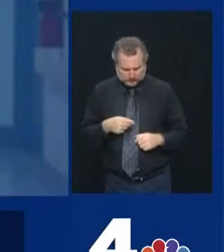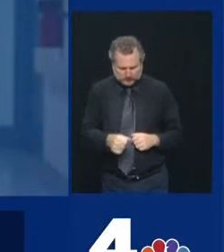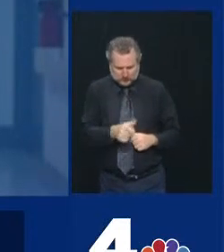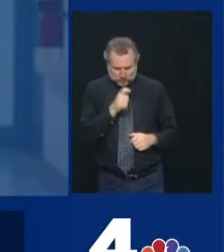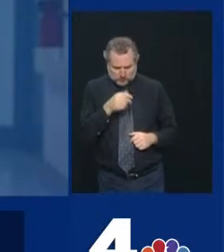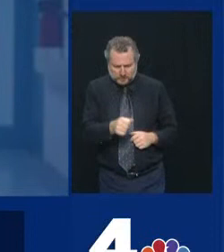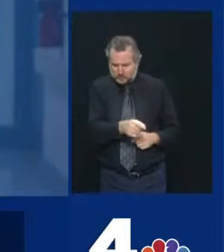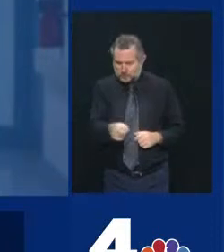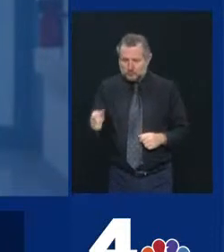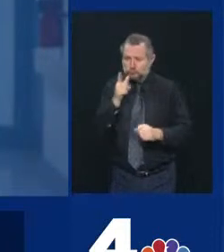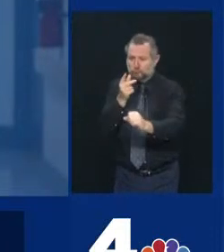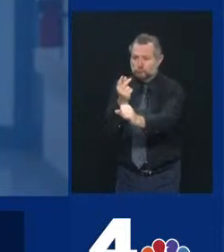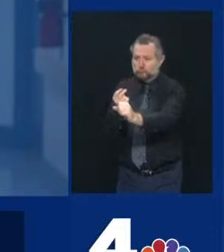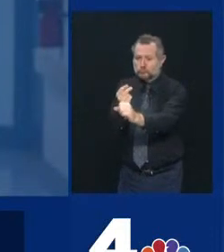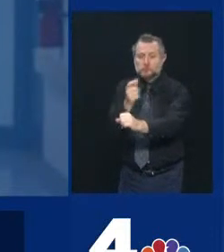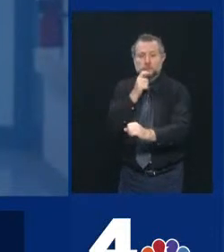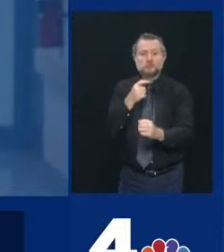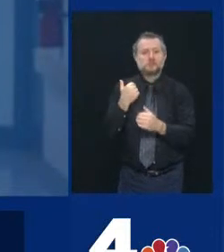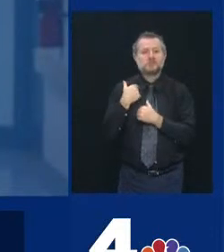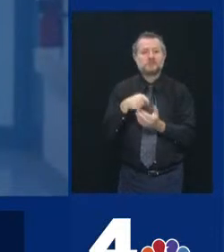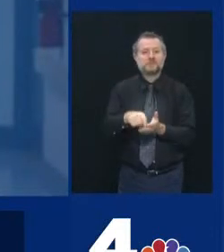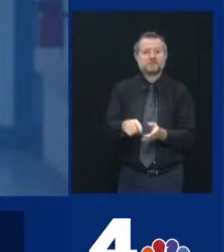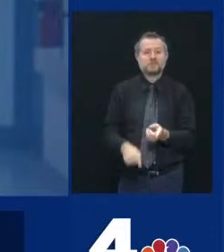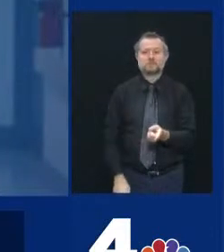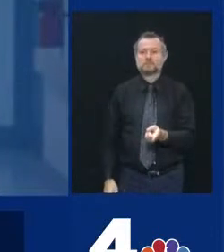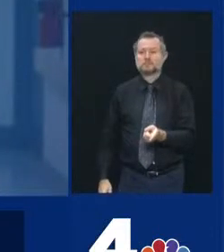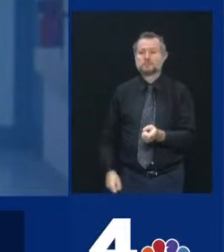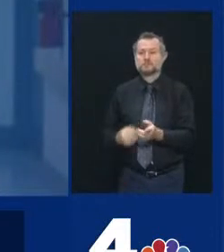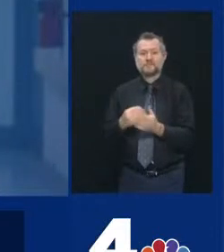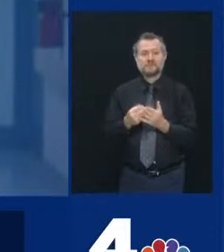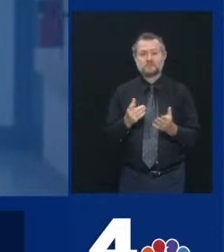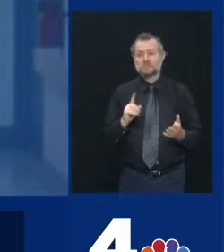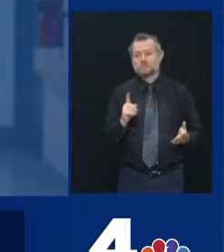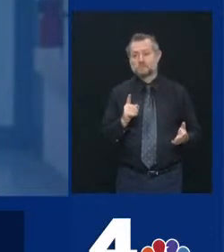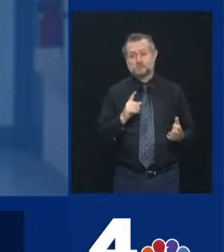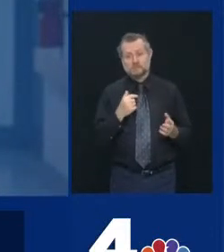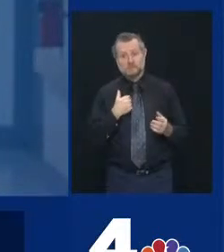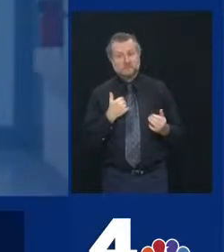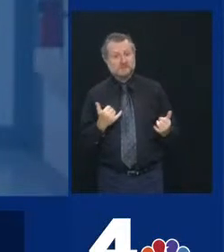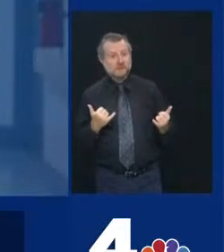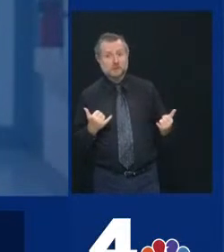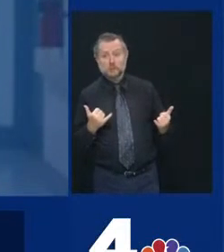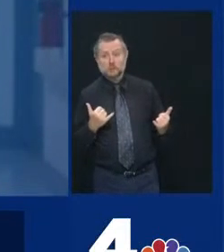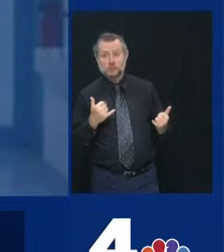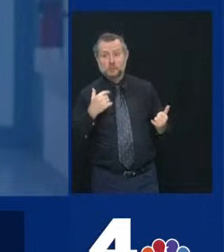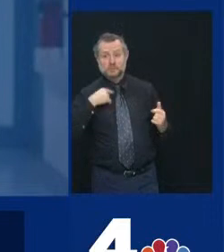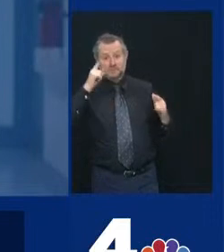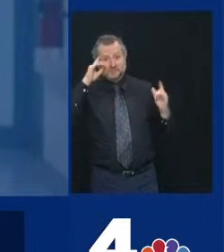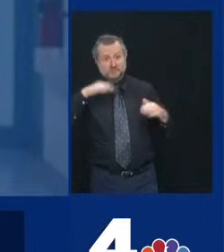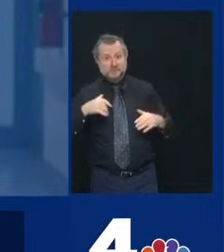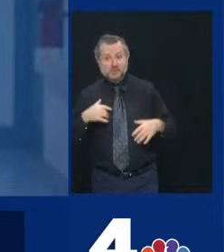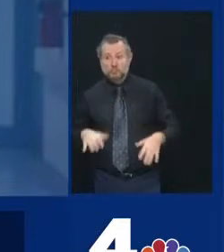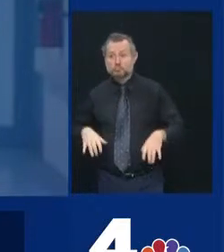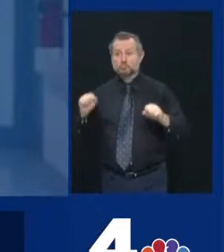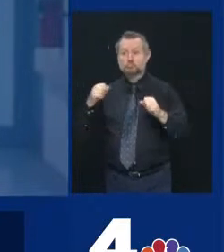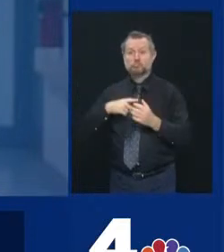state and local governments. And now you're going to want us to undertake this vaccination program, which